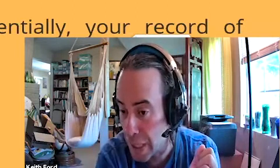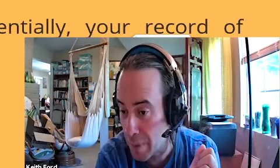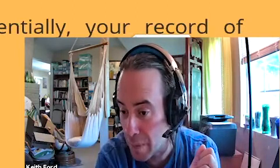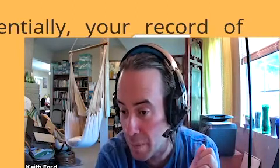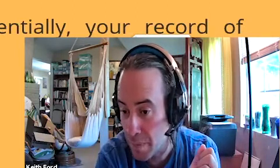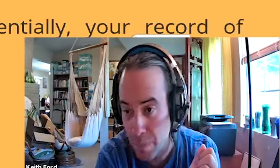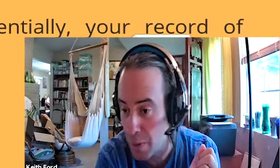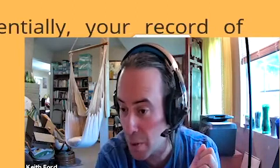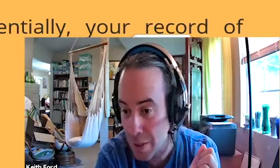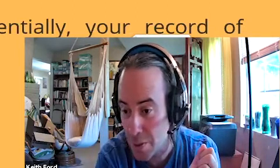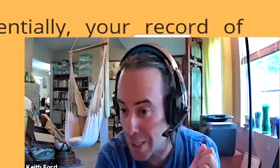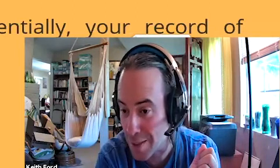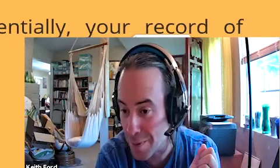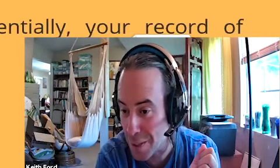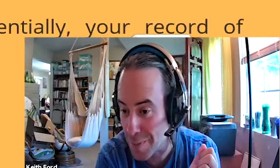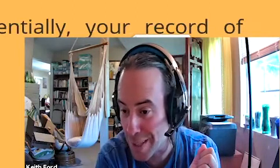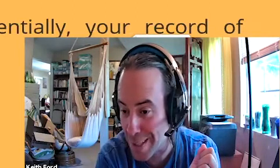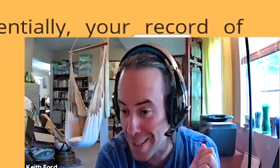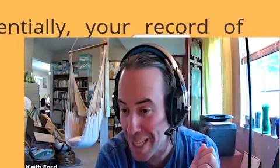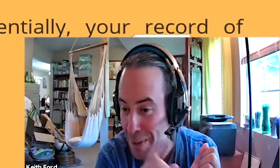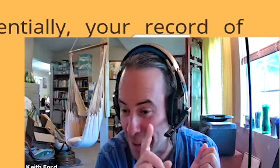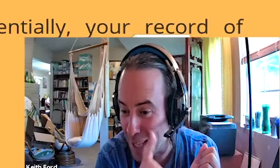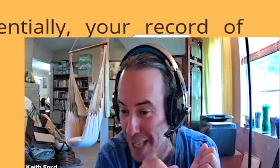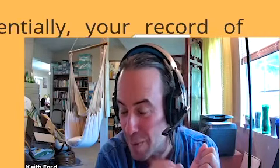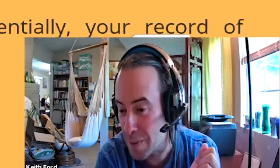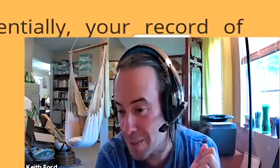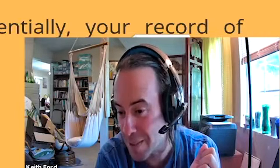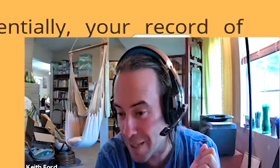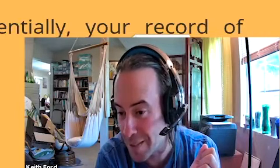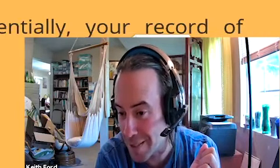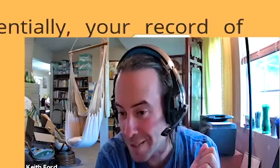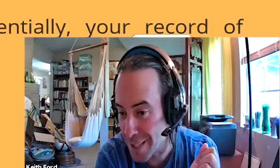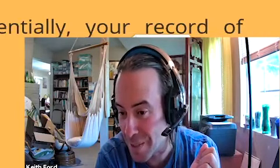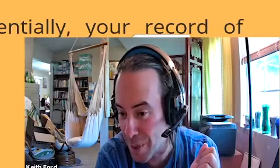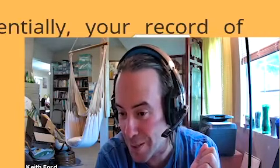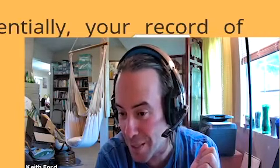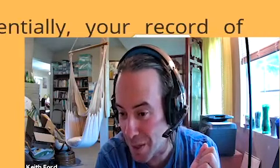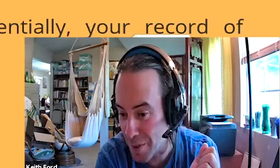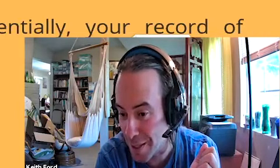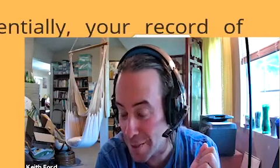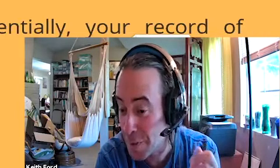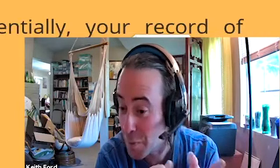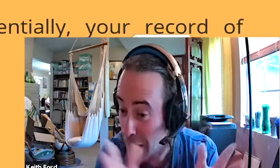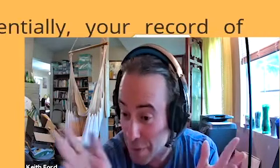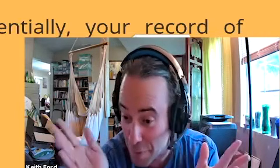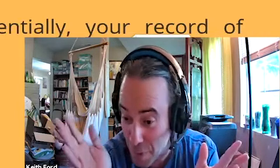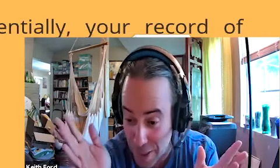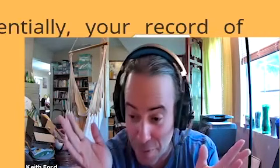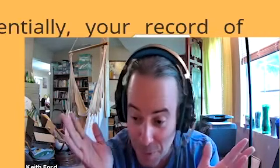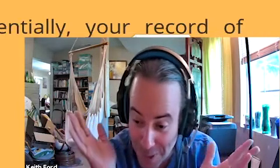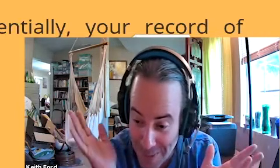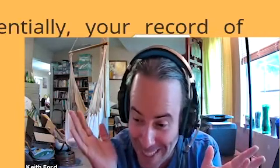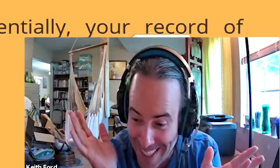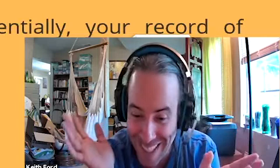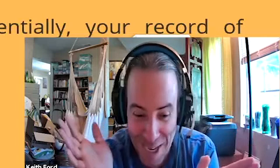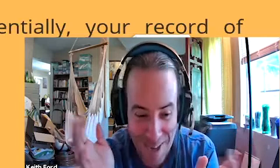If you're a full-timer, you don't get to use the catastrophic leave bank. But that language does not exist in the part-time contract. So feel free to have a nervous breakdown